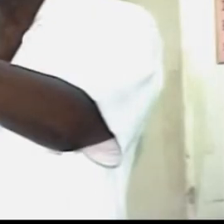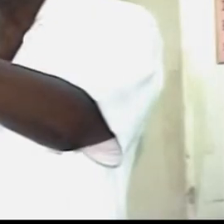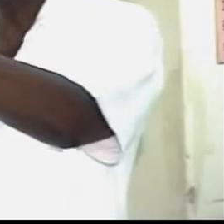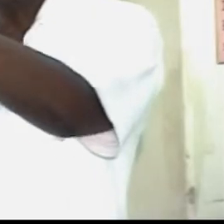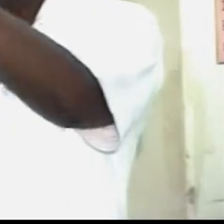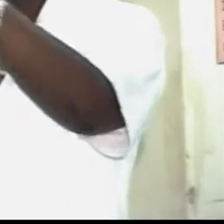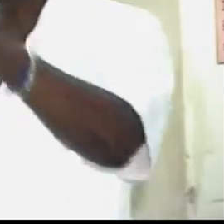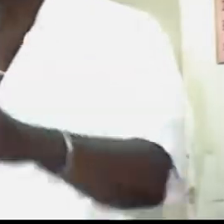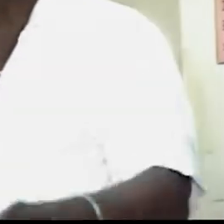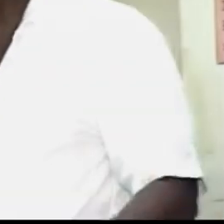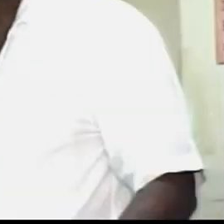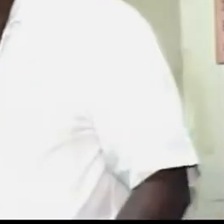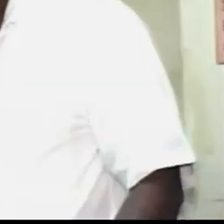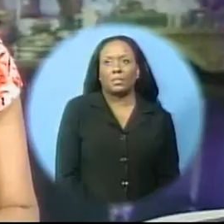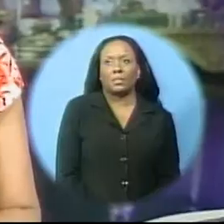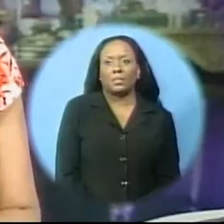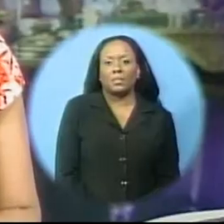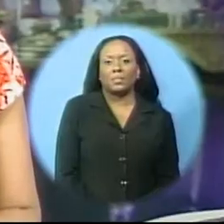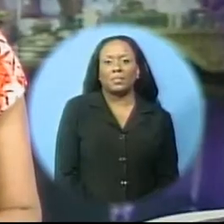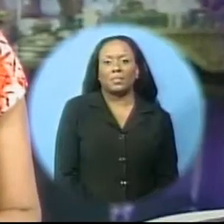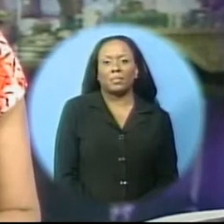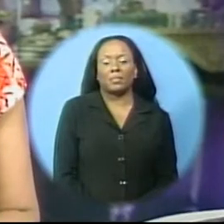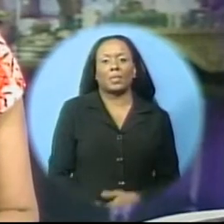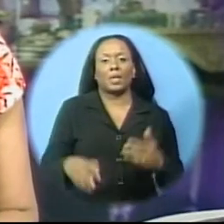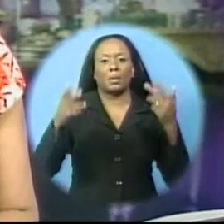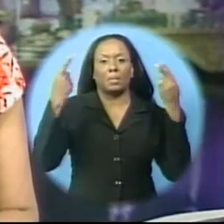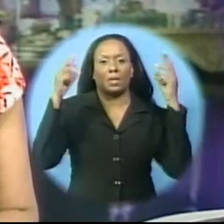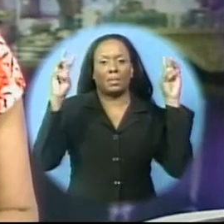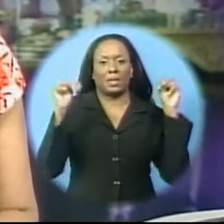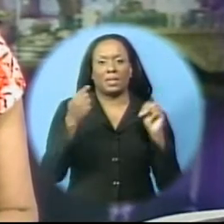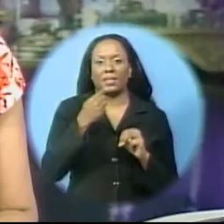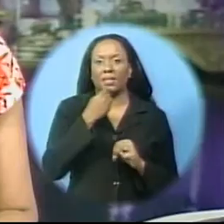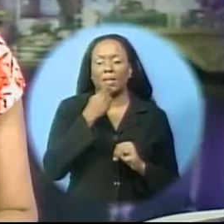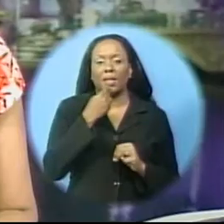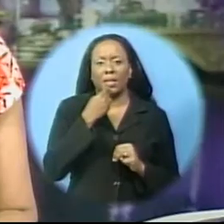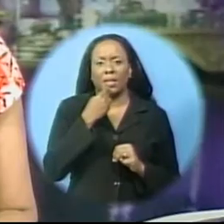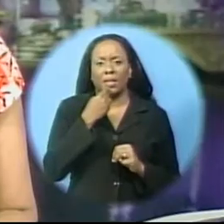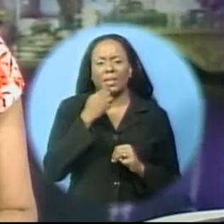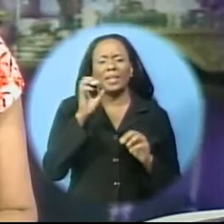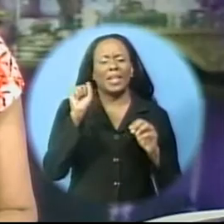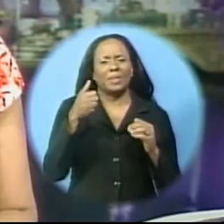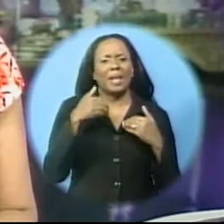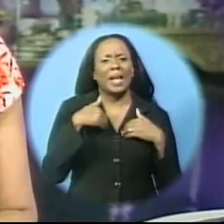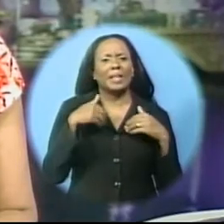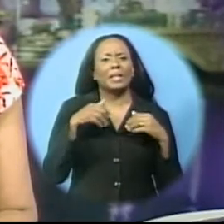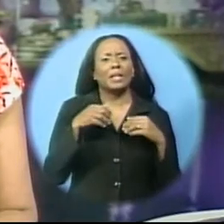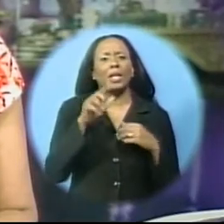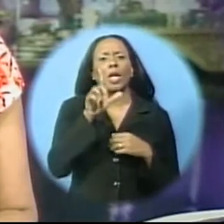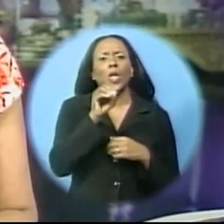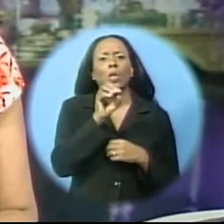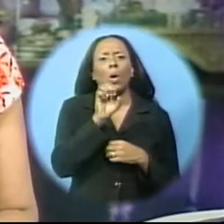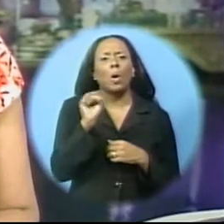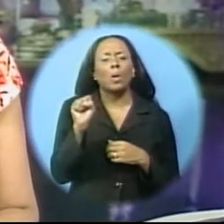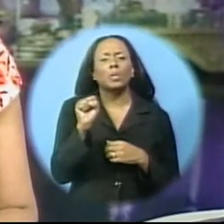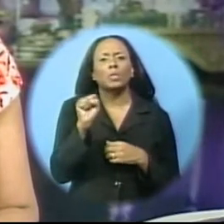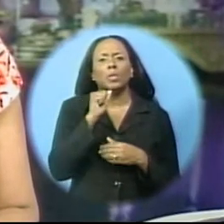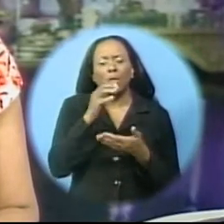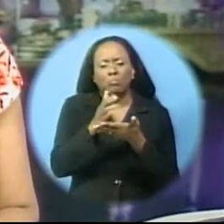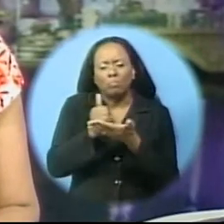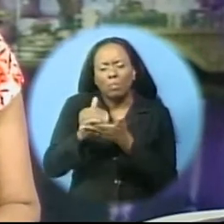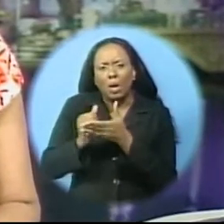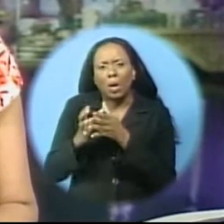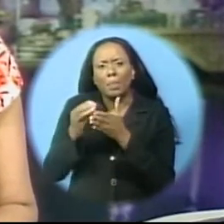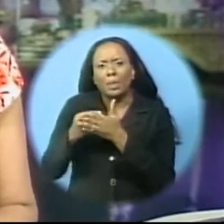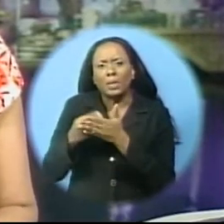in a stronger position. The Minister says even with this loss, government has had to maintain its commitments to